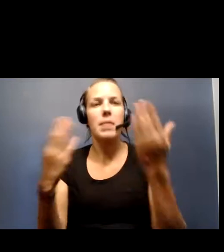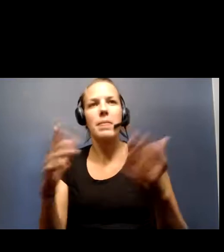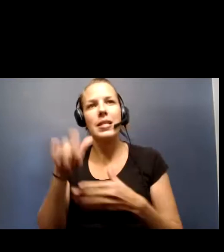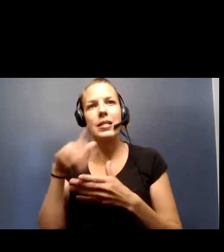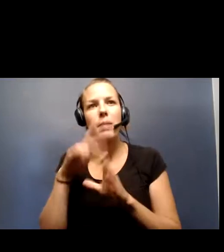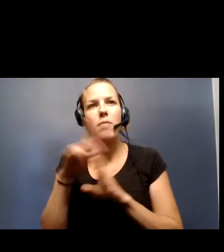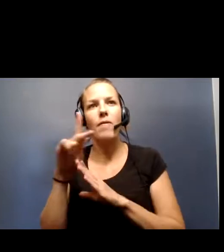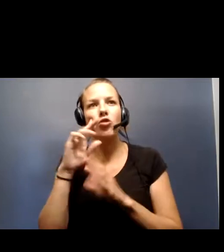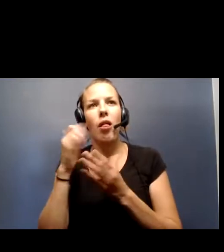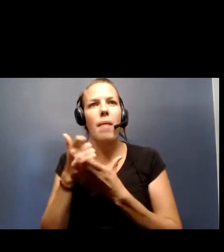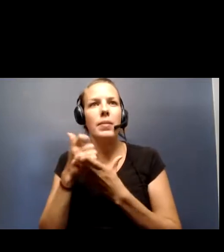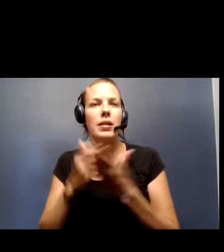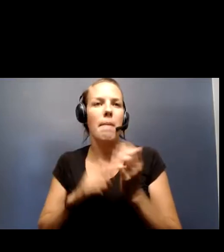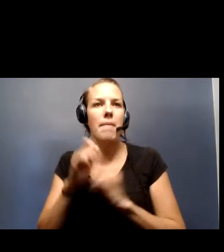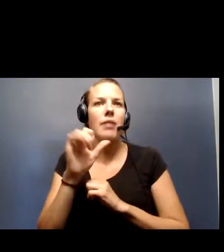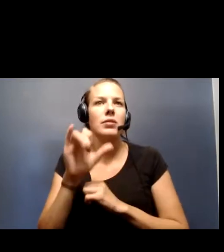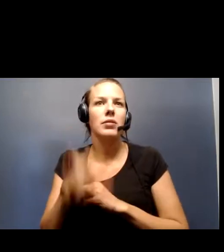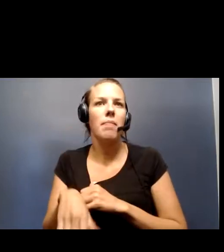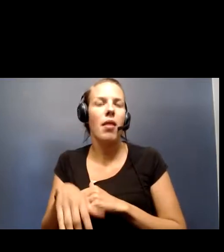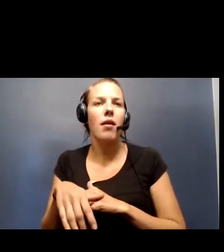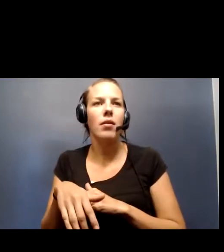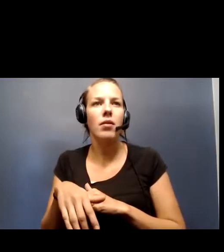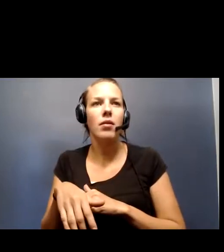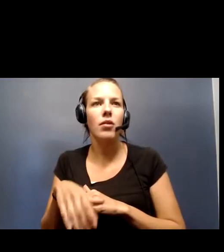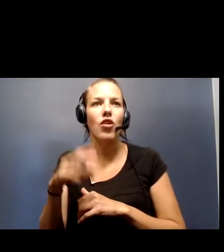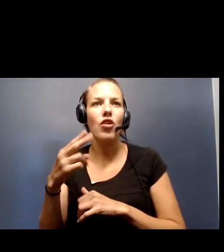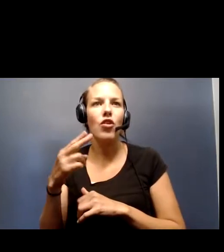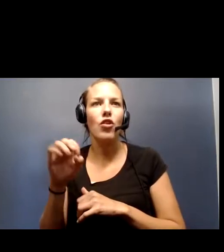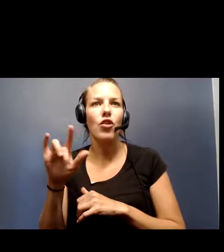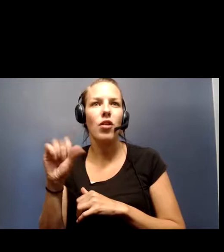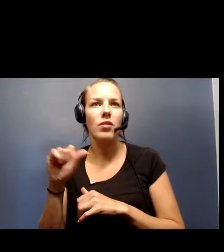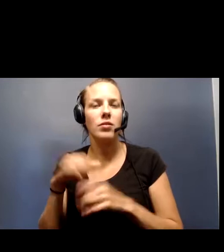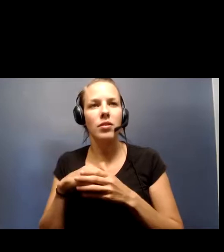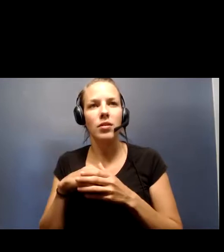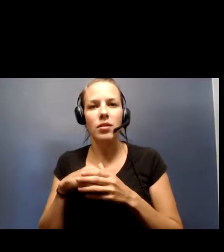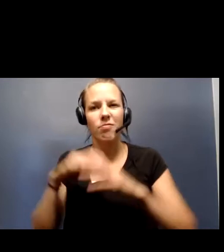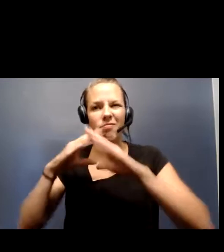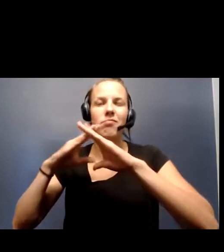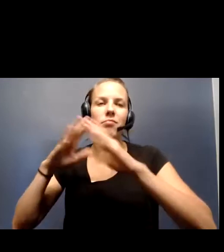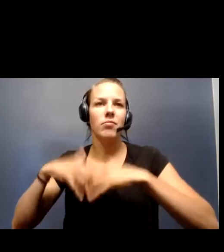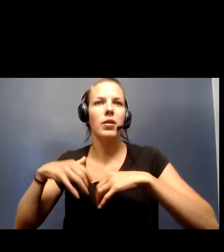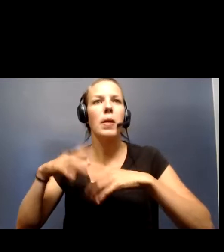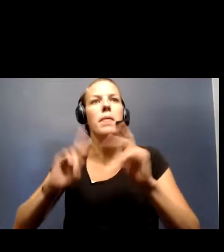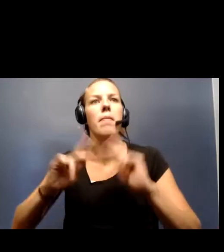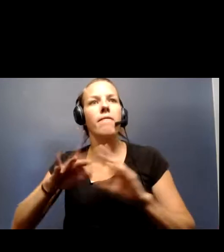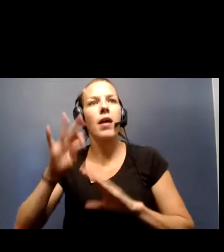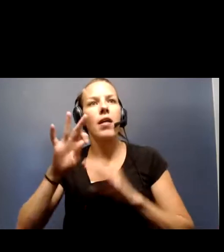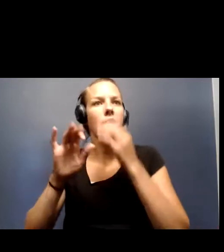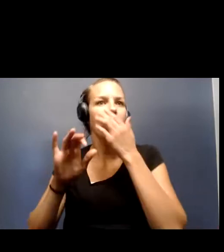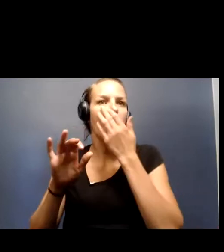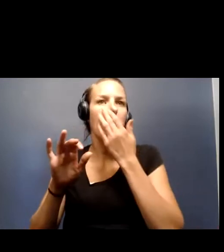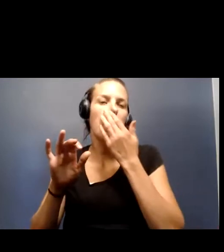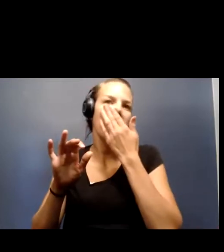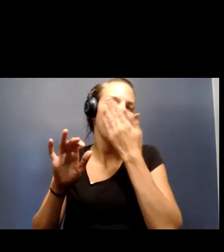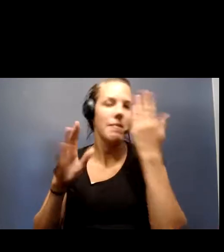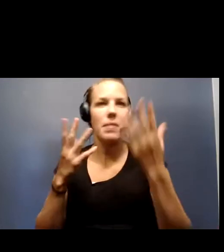to get past some of those hurdles. But people often find that they may just